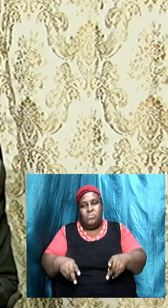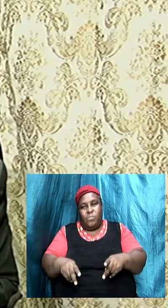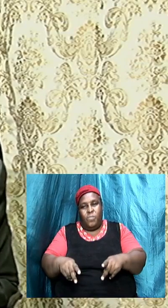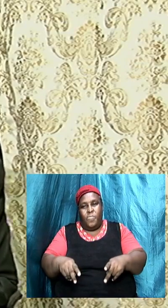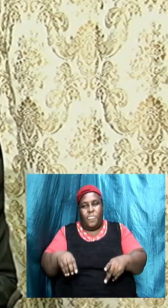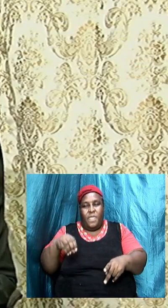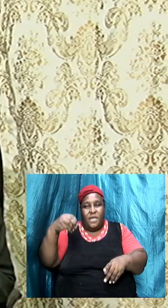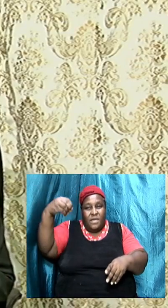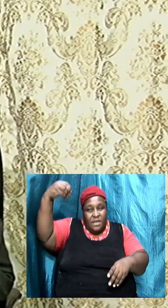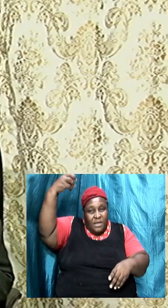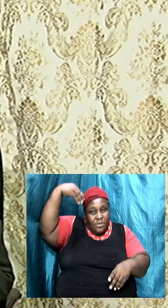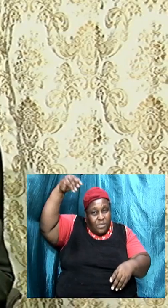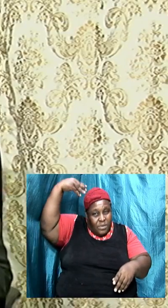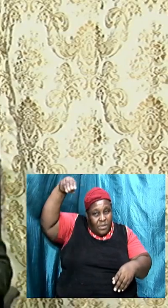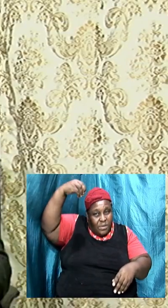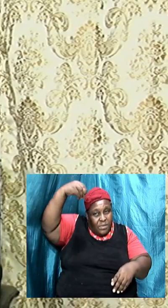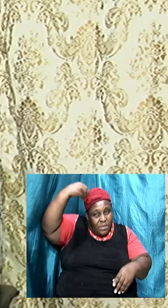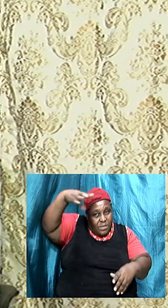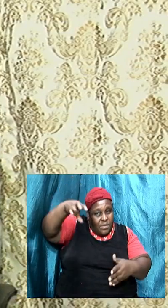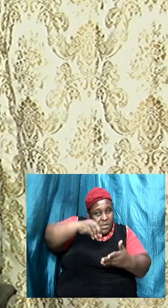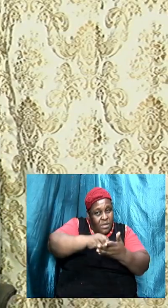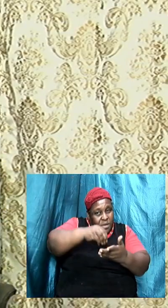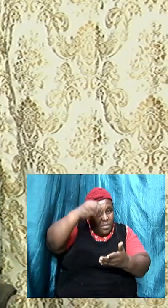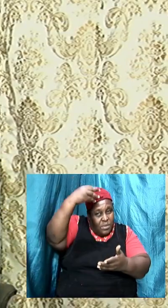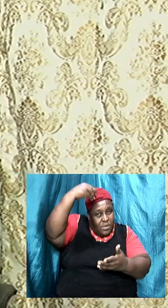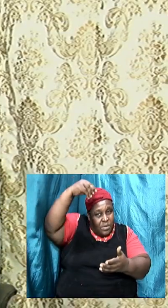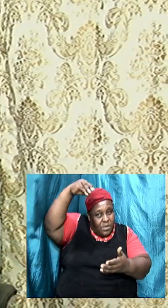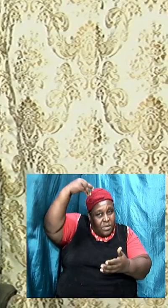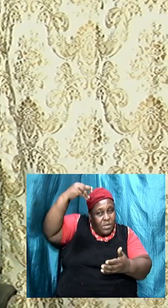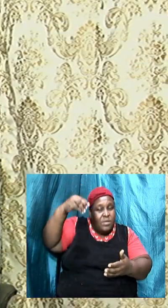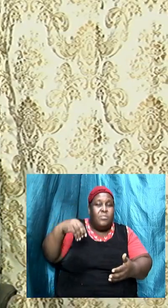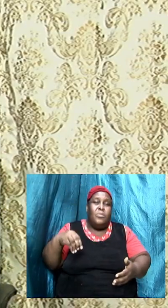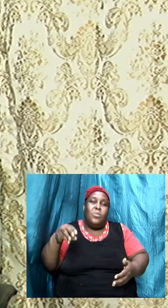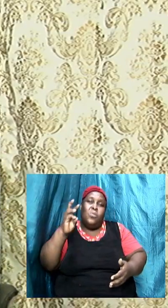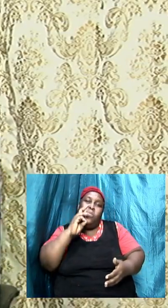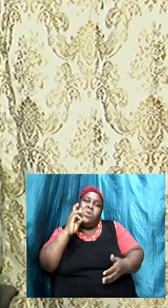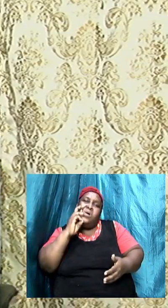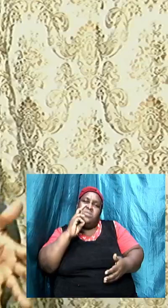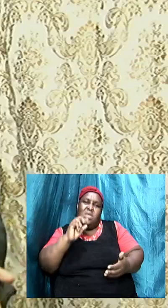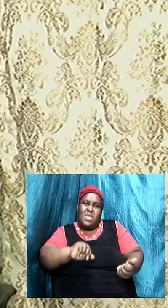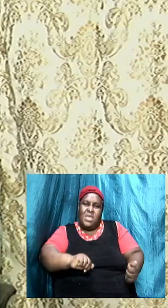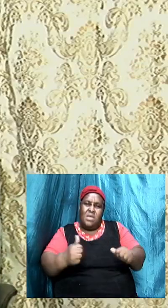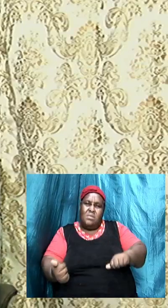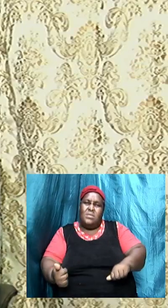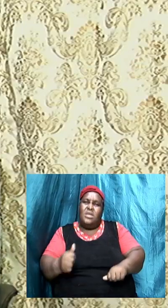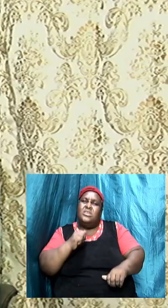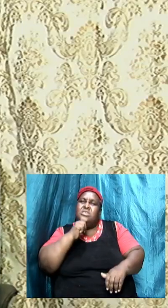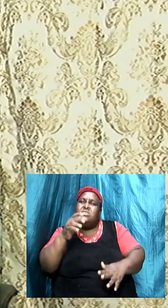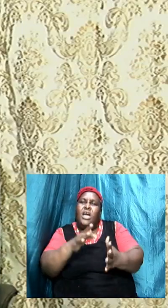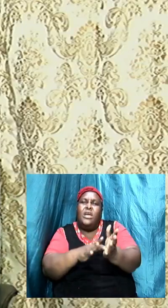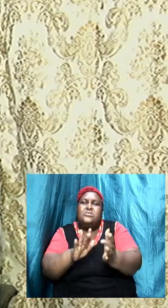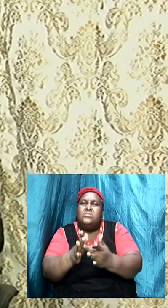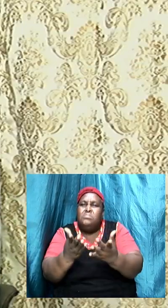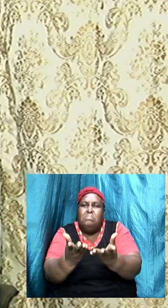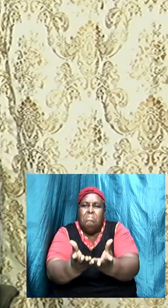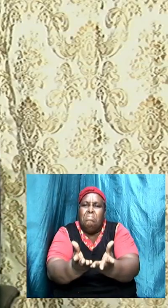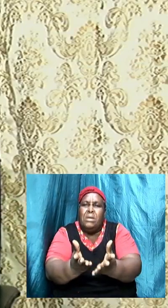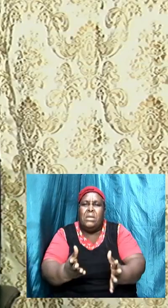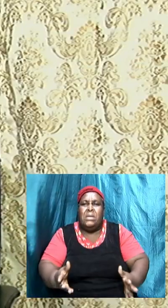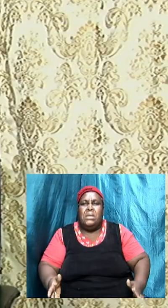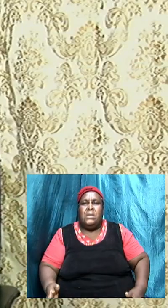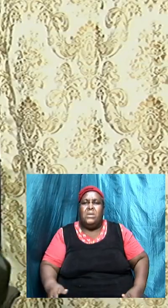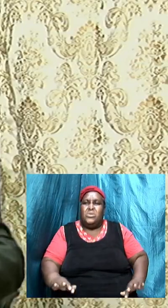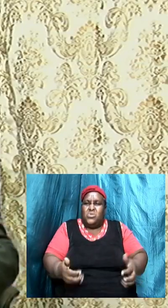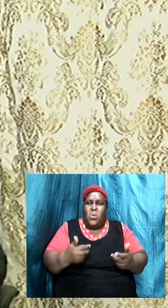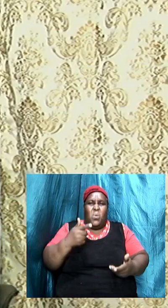sprinkle water upon you, you're baptized. It is not biblical. So how is it that we listening to